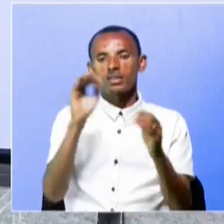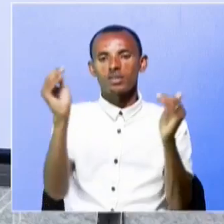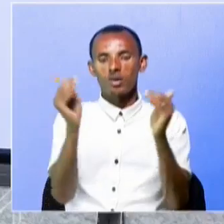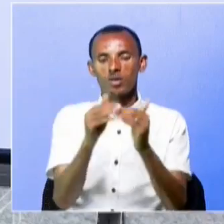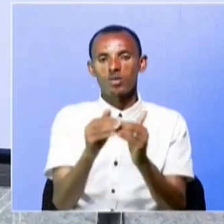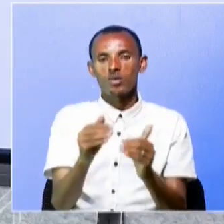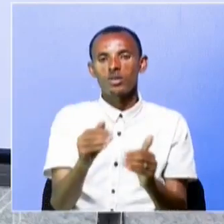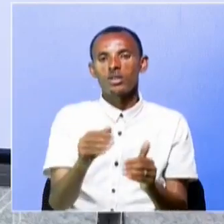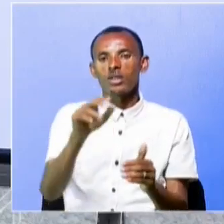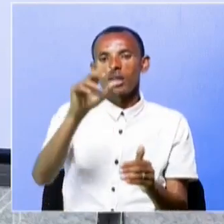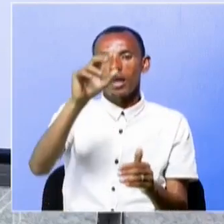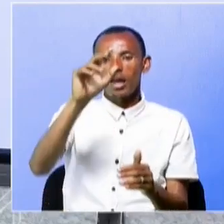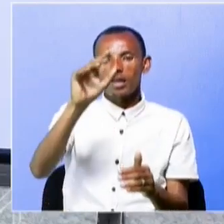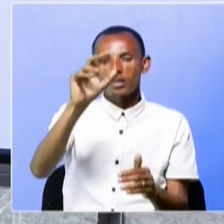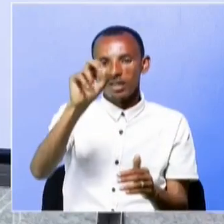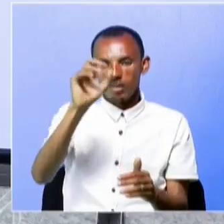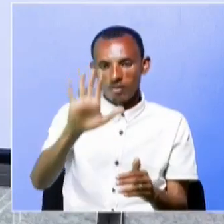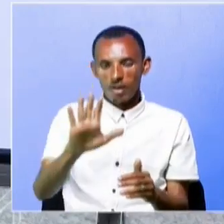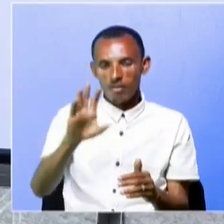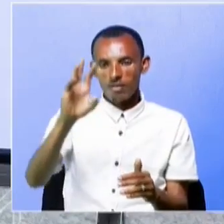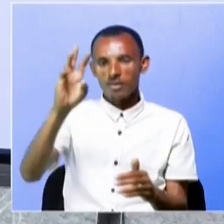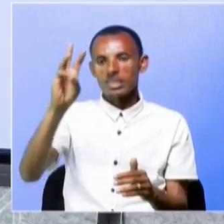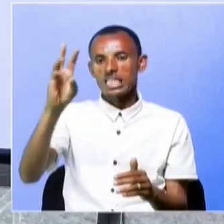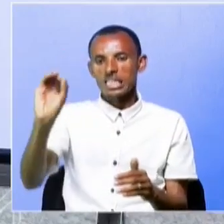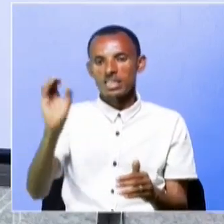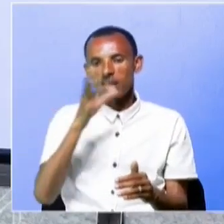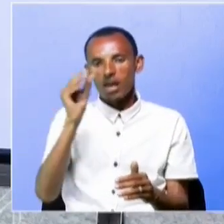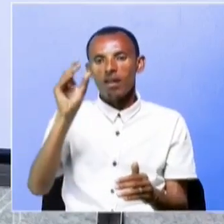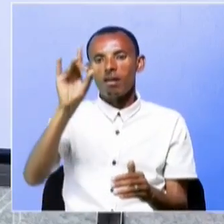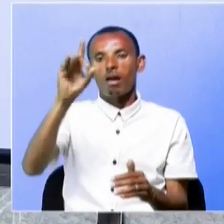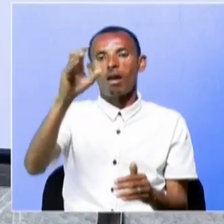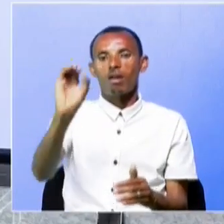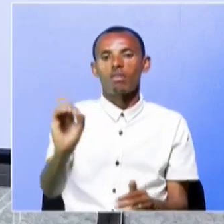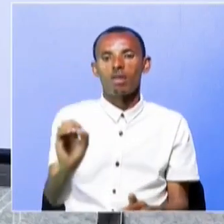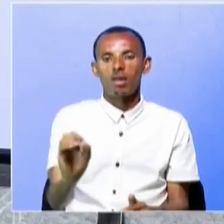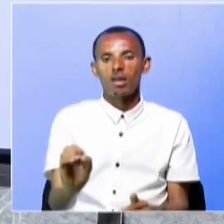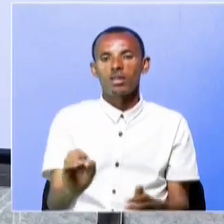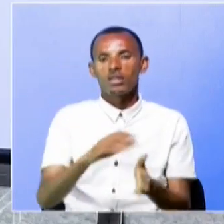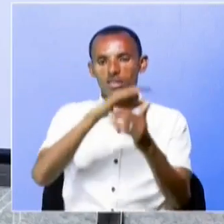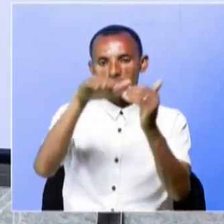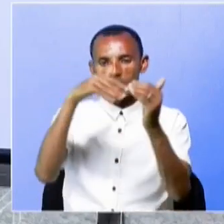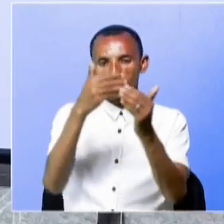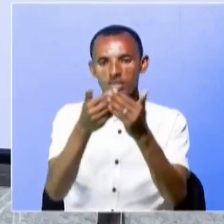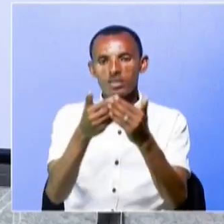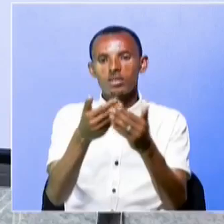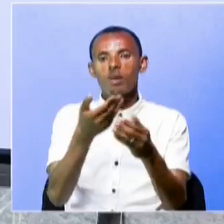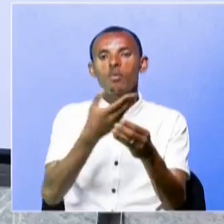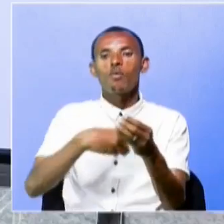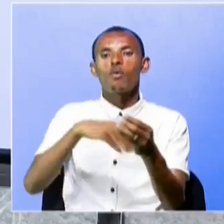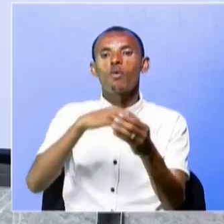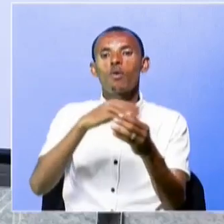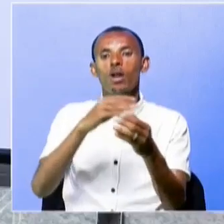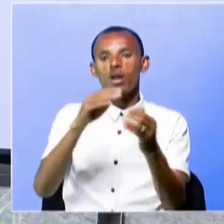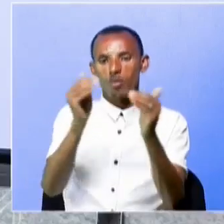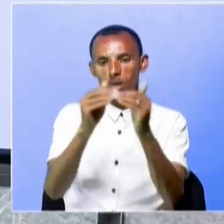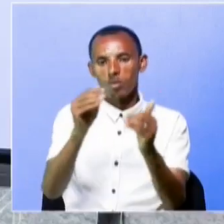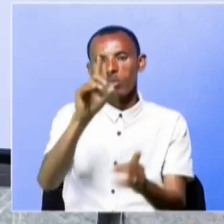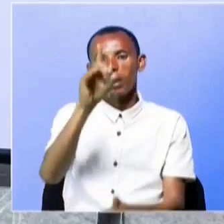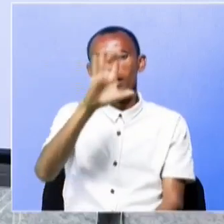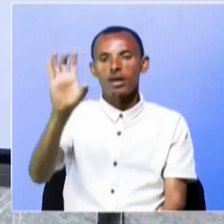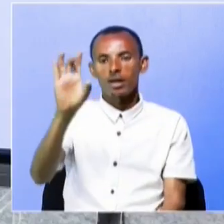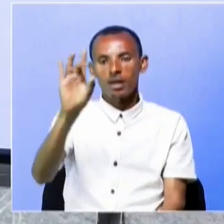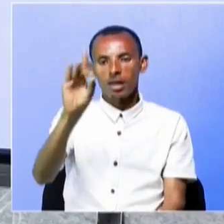this one is 35, and this one is 65. The sum of all this thing must give us 180